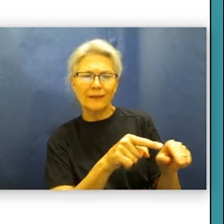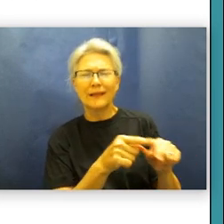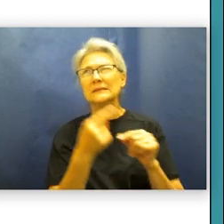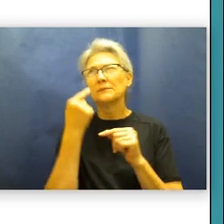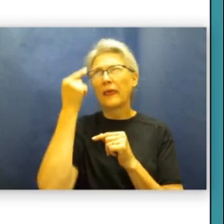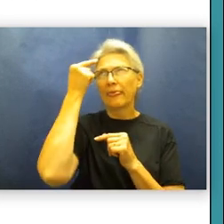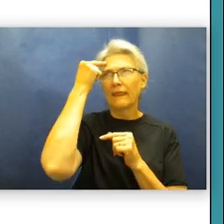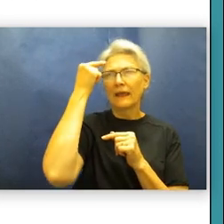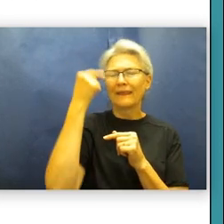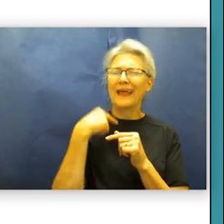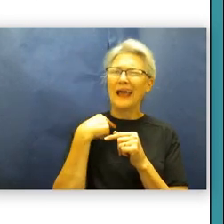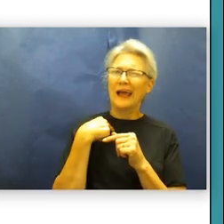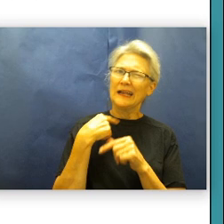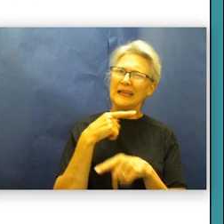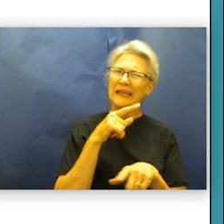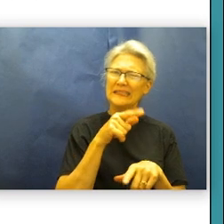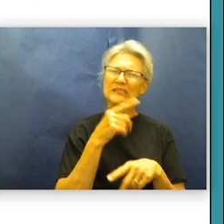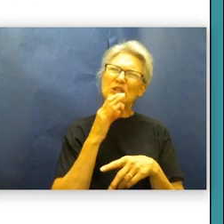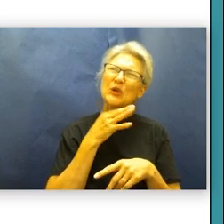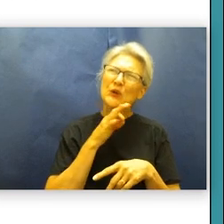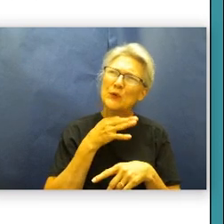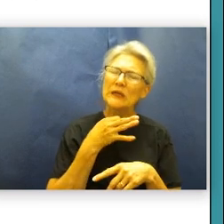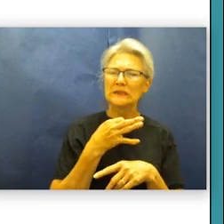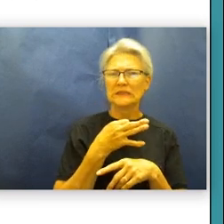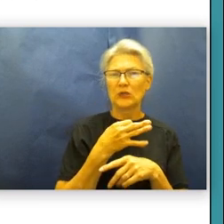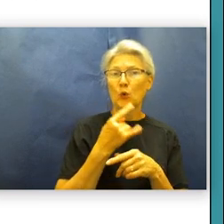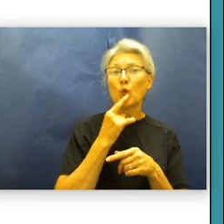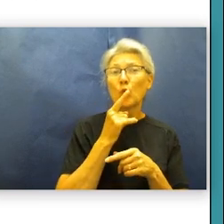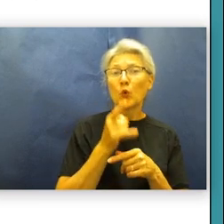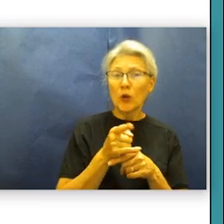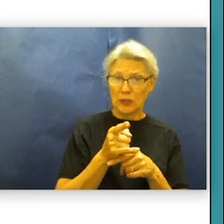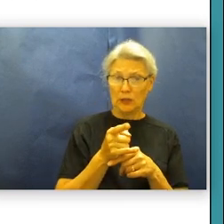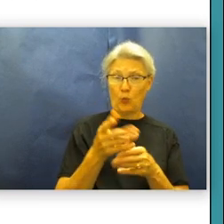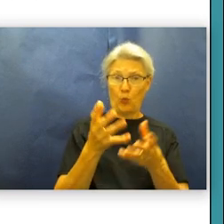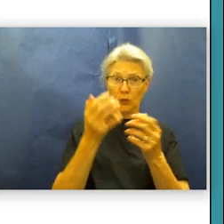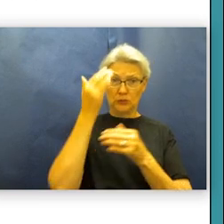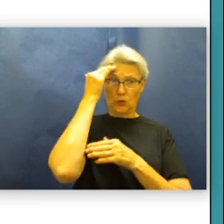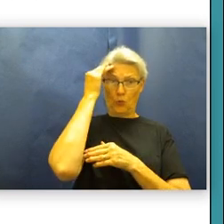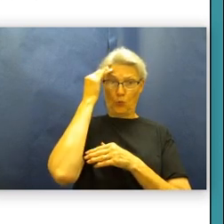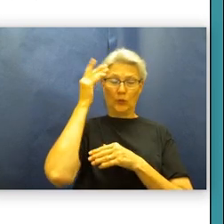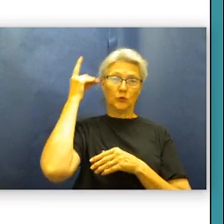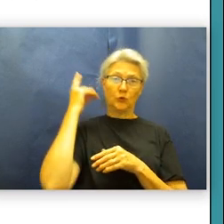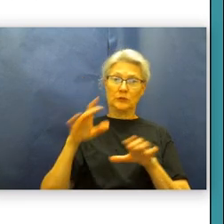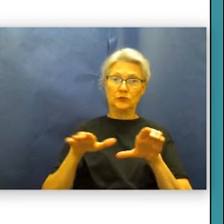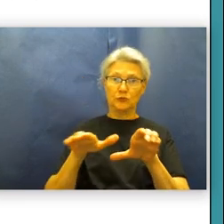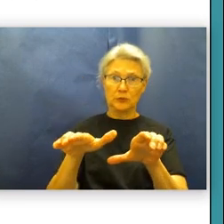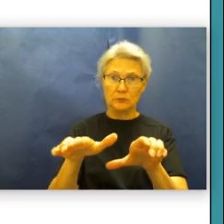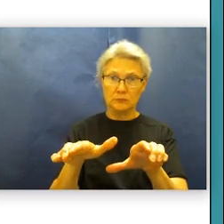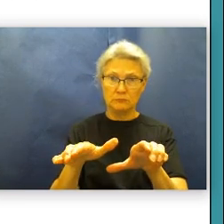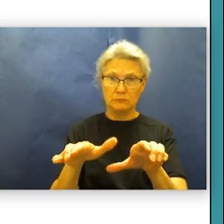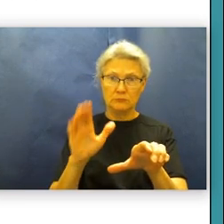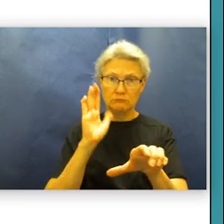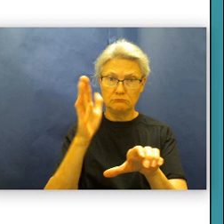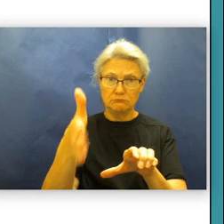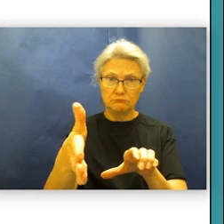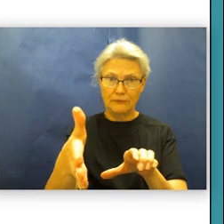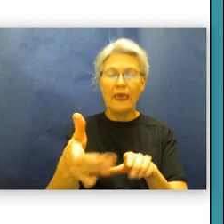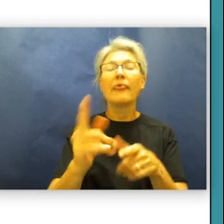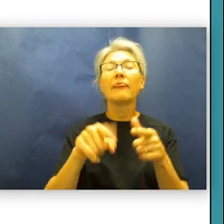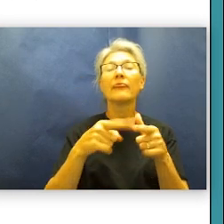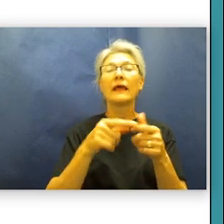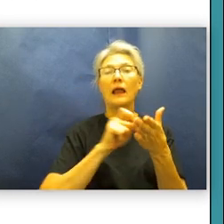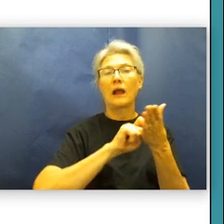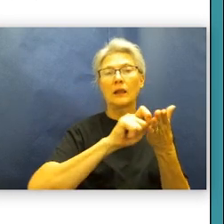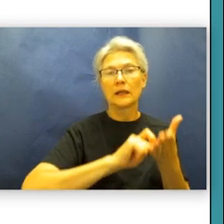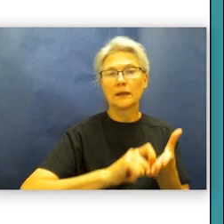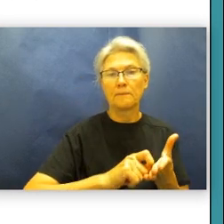think that Scarecrow is kind of curious and really wants to know what Dorothy is up to. Then I underline